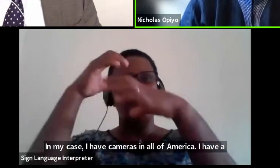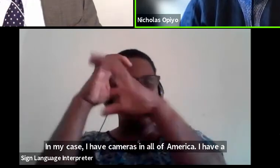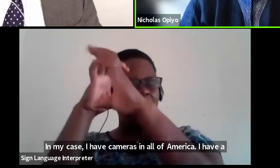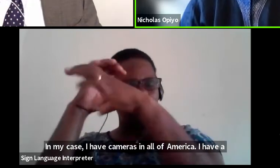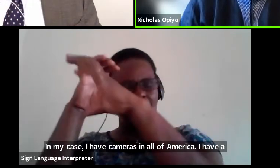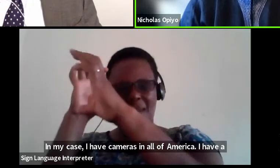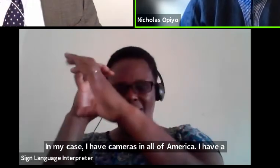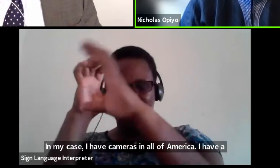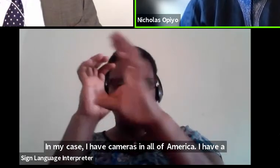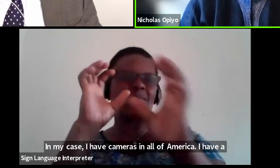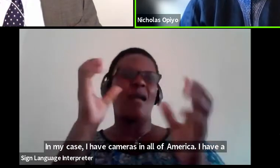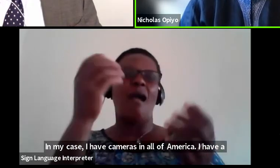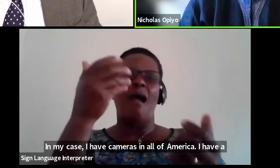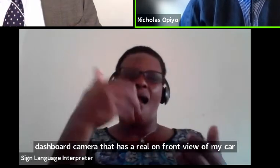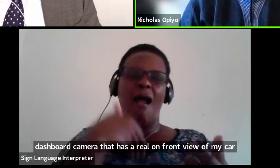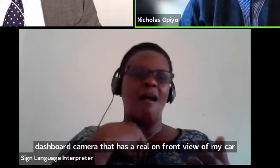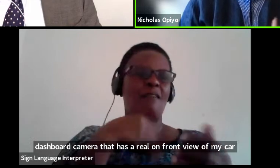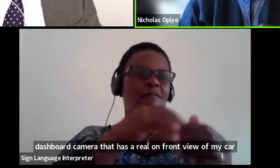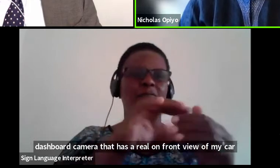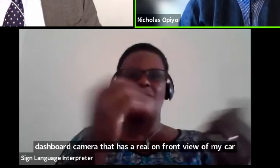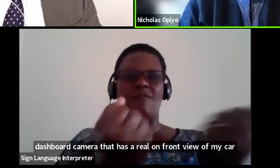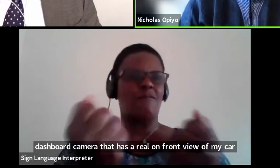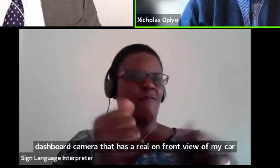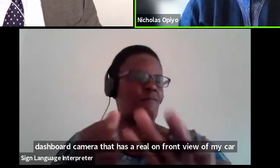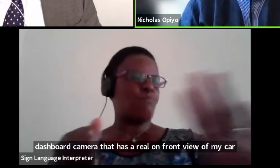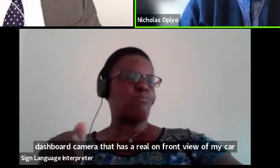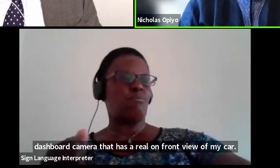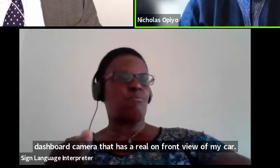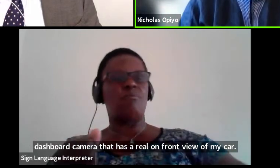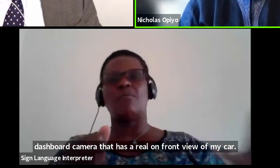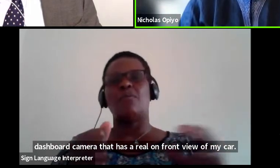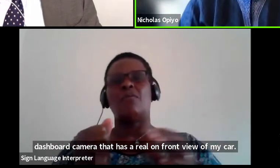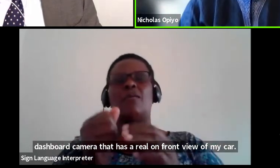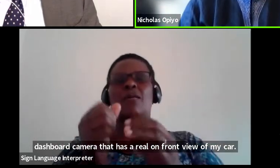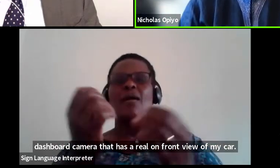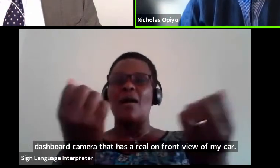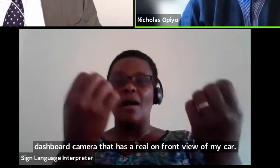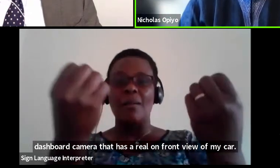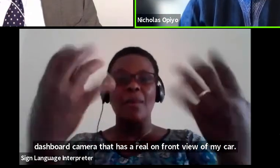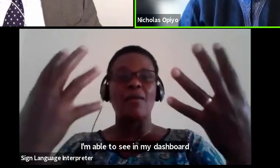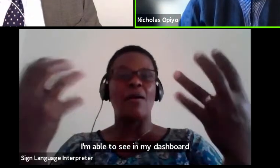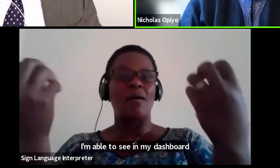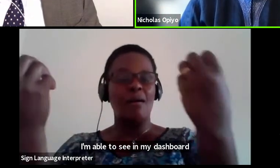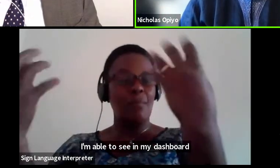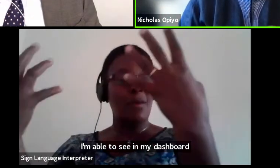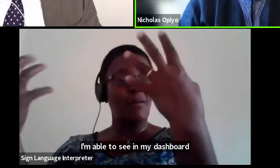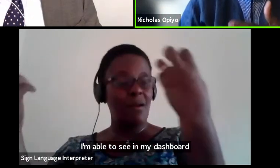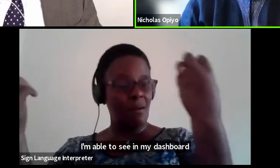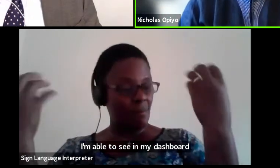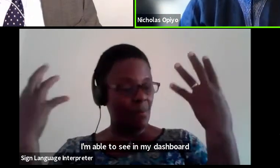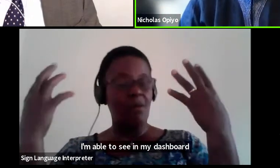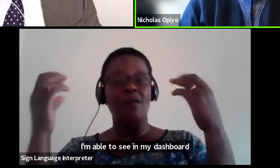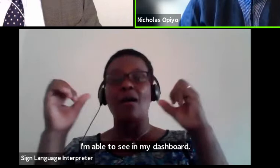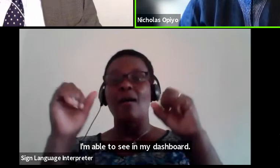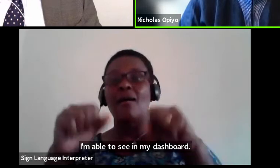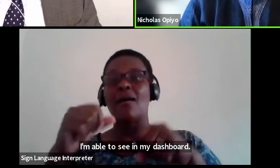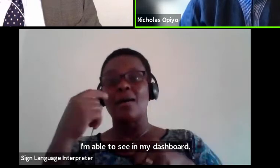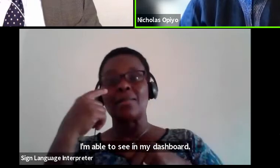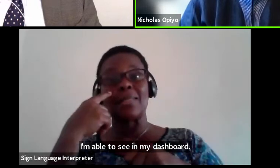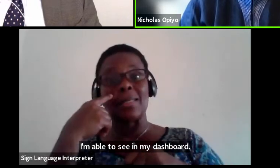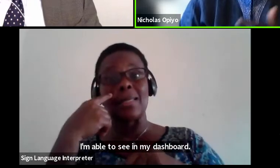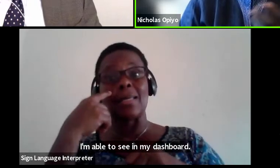rear and front view of my car. I'm able to see on my dashboard, what's happening around